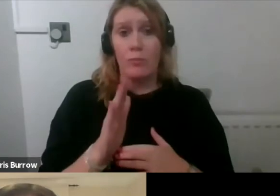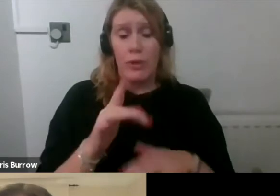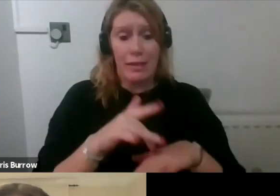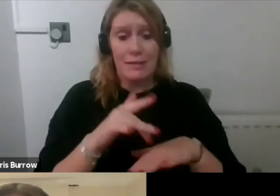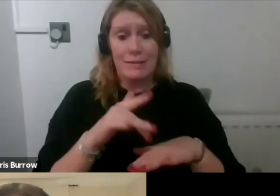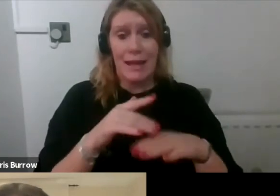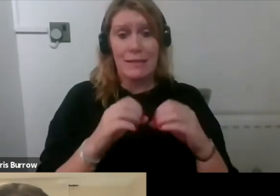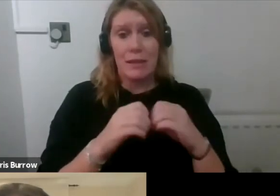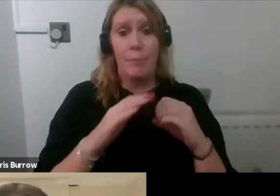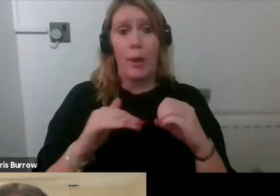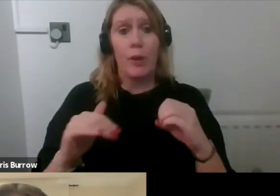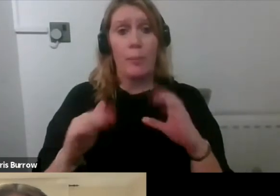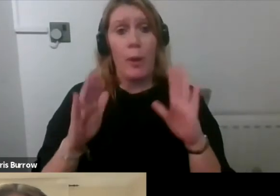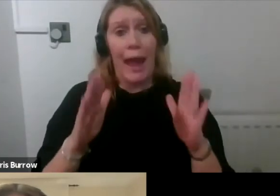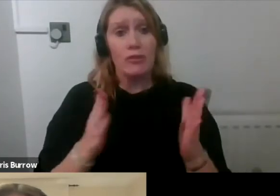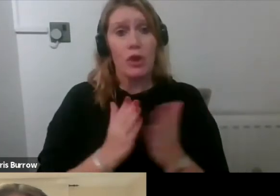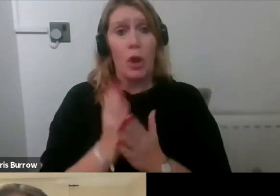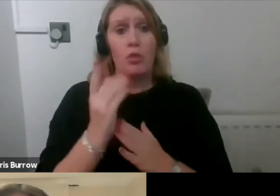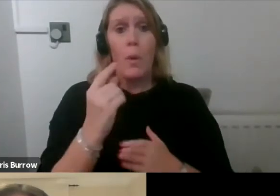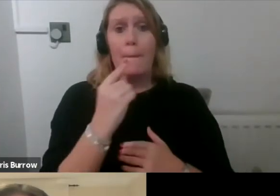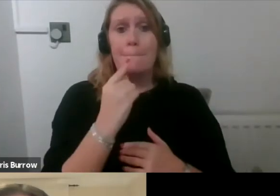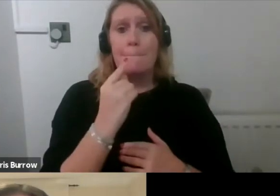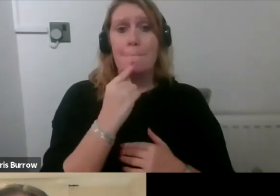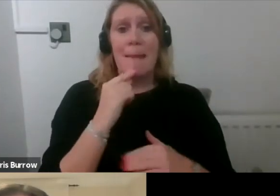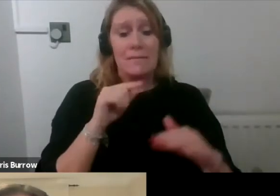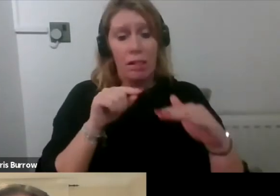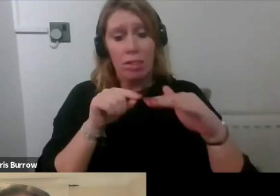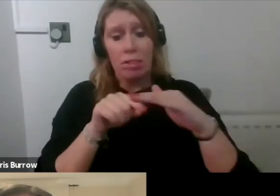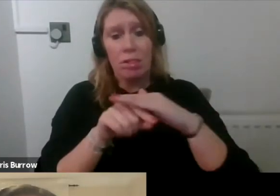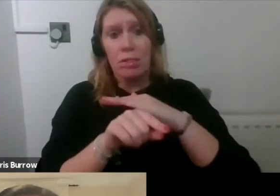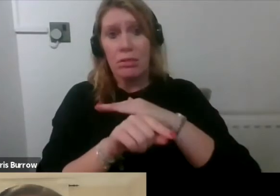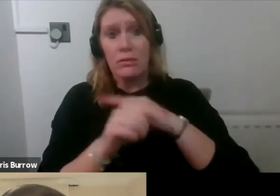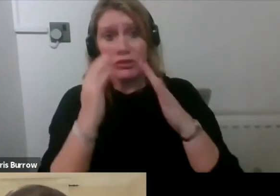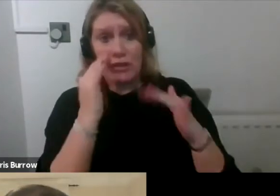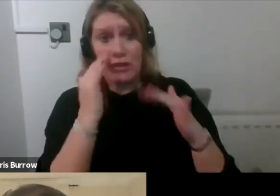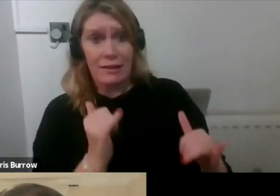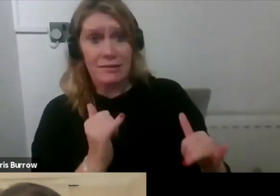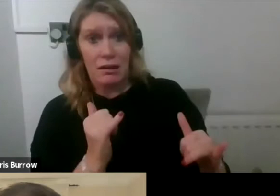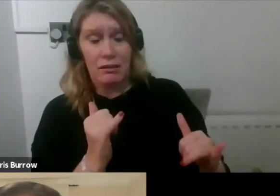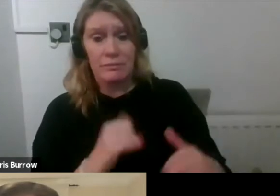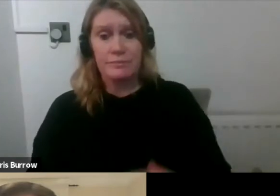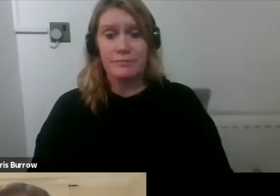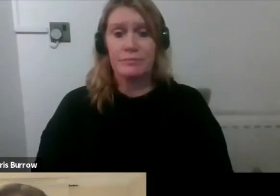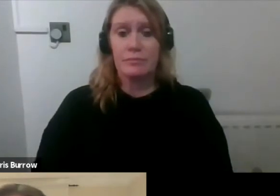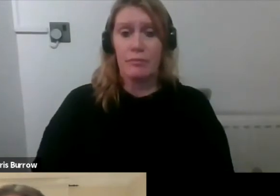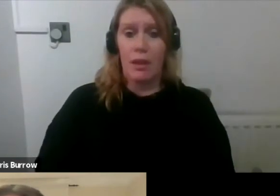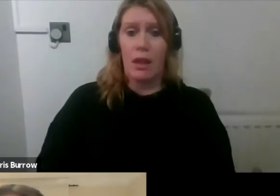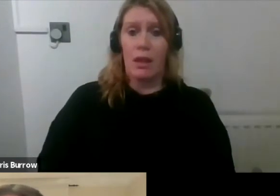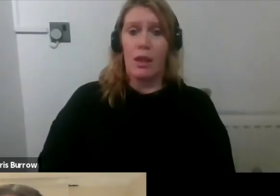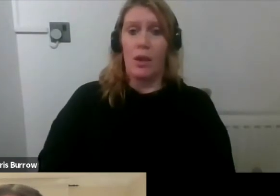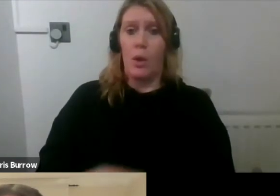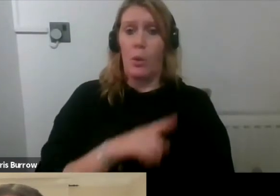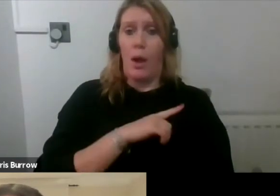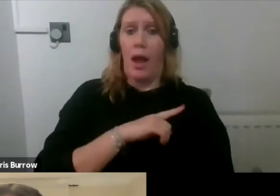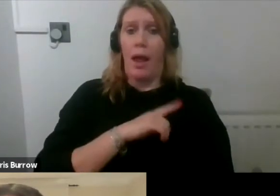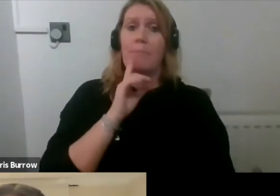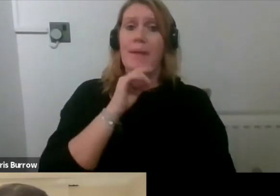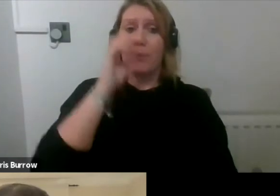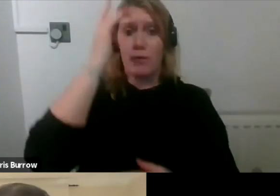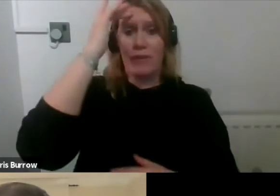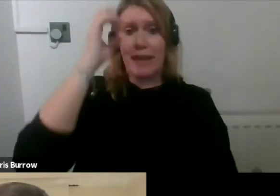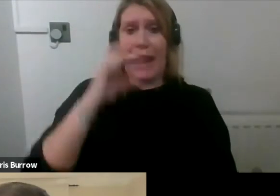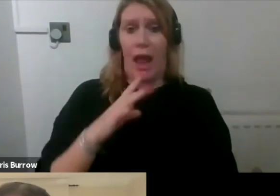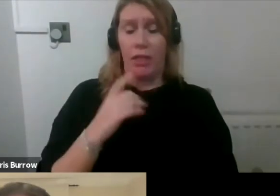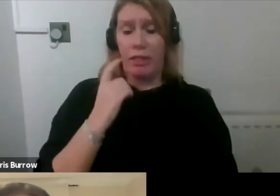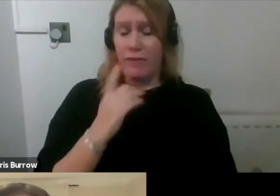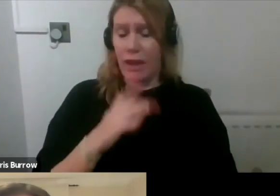you had to go for a metal detector, and that sort of stuff. And Yes, people forget, don't they? yeah, Because I think one of the reasons that perhaps